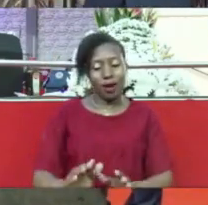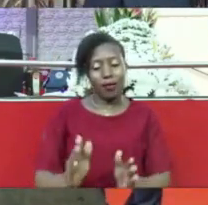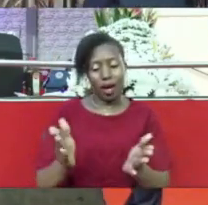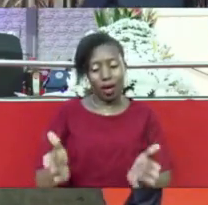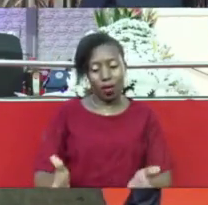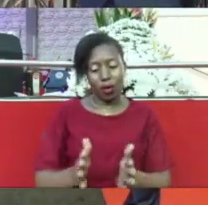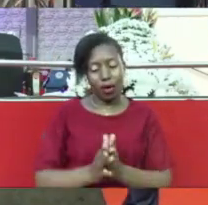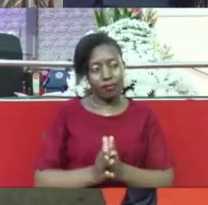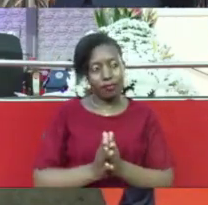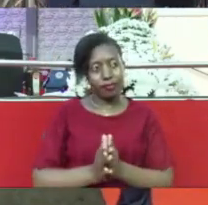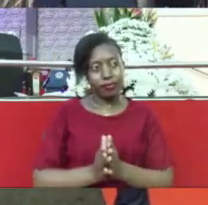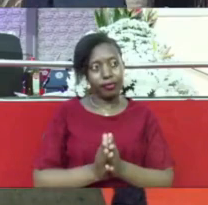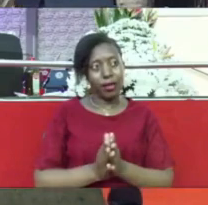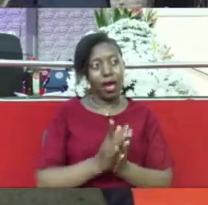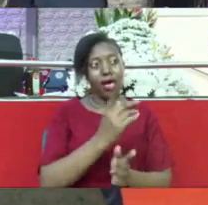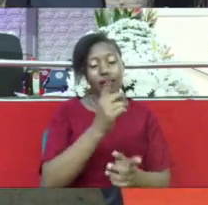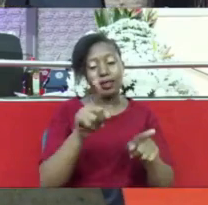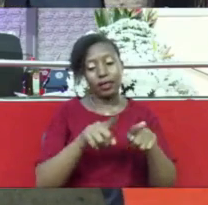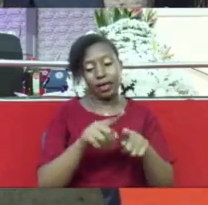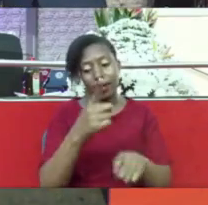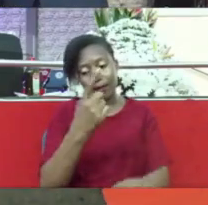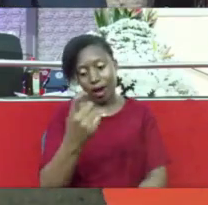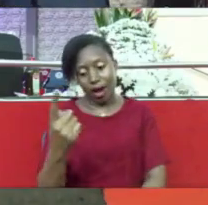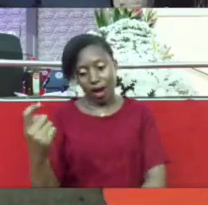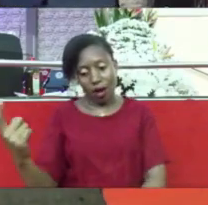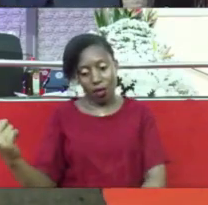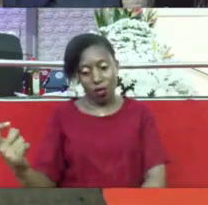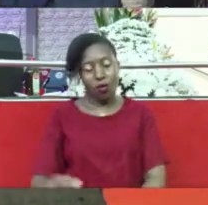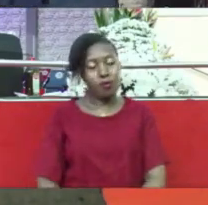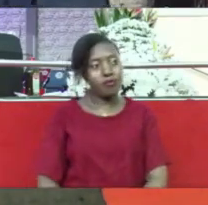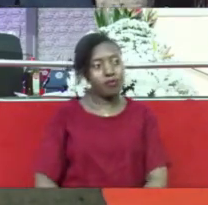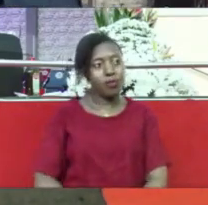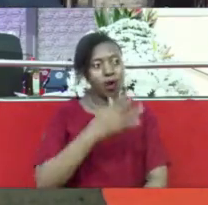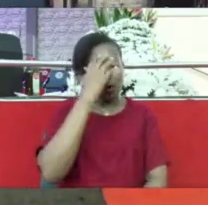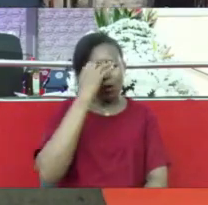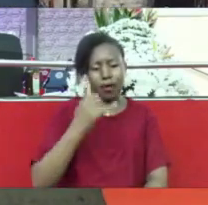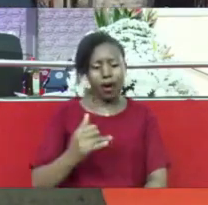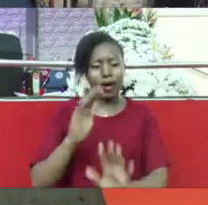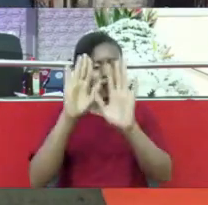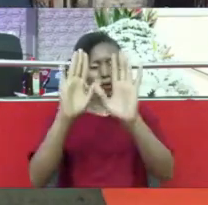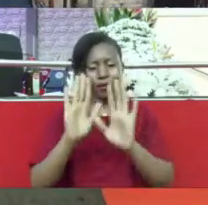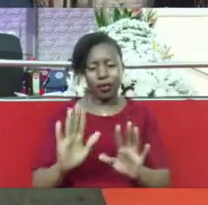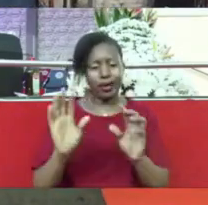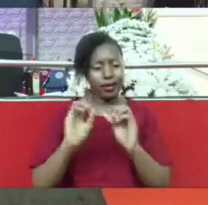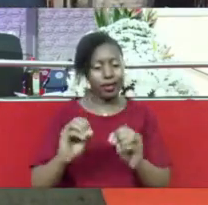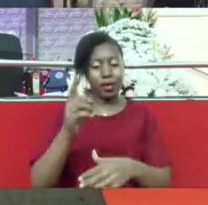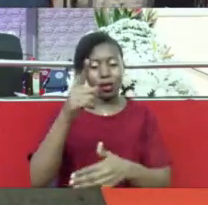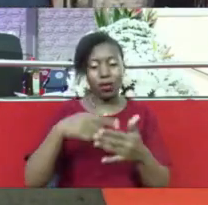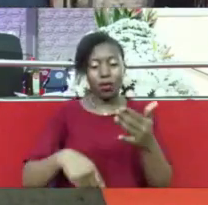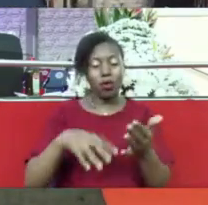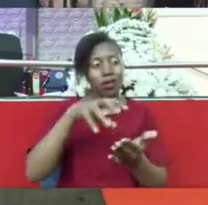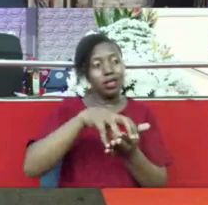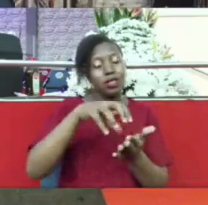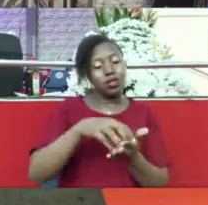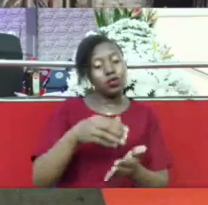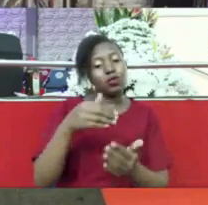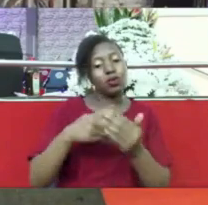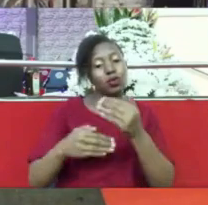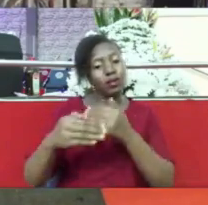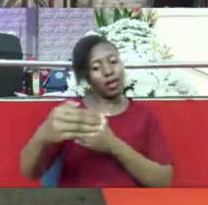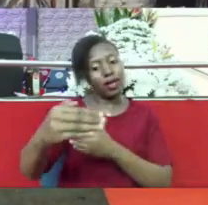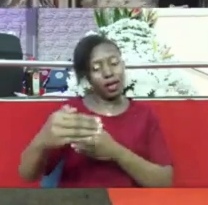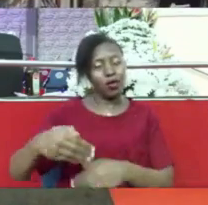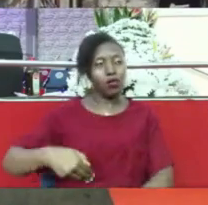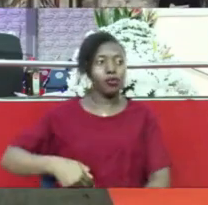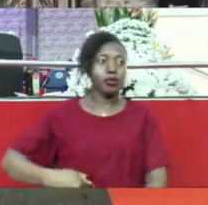mpenyaji. Or a worm. Ama mdudu. Because it didn't matter whatever was ahead of him. Haikujalishi nini kilikuwa mbele